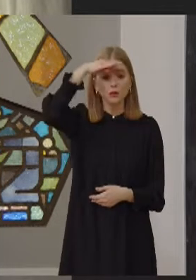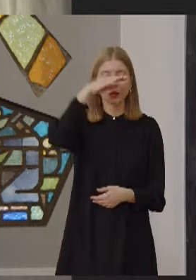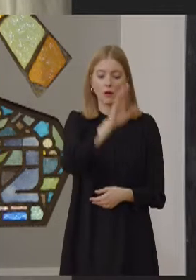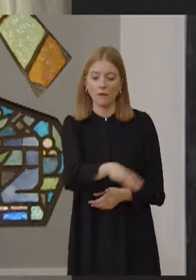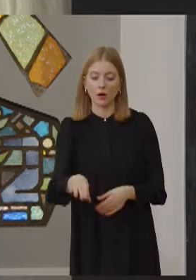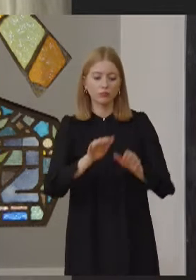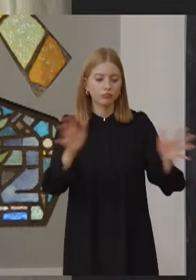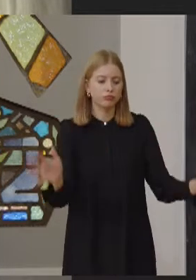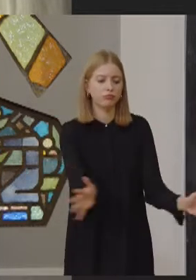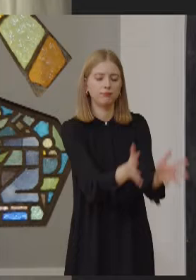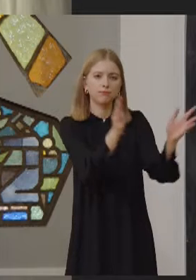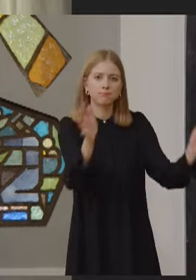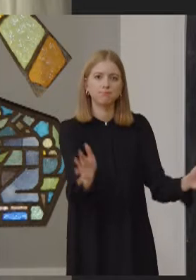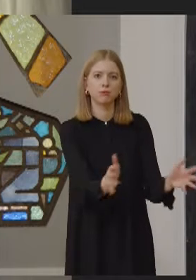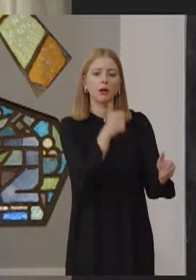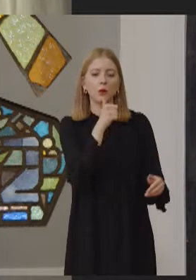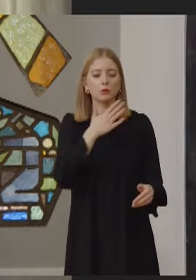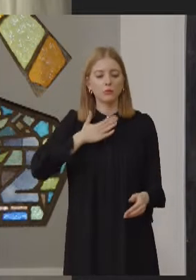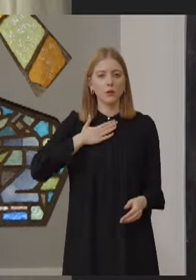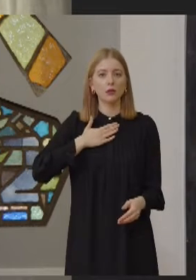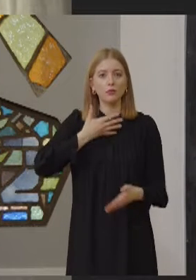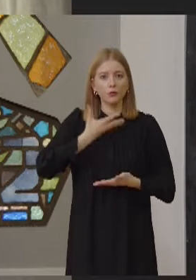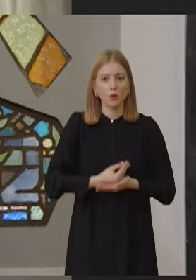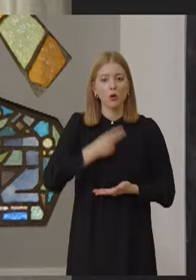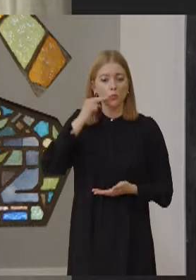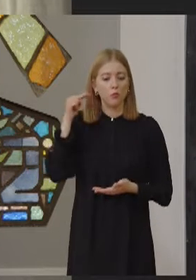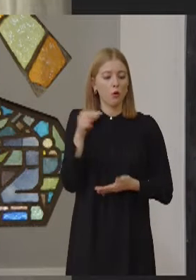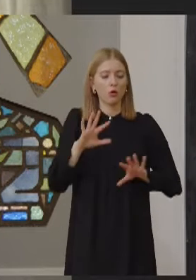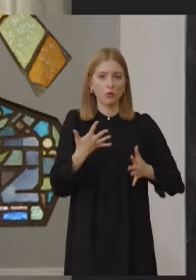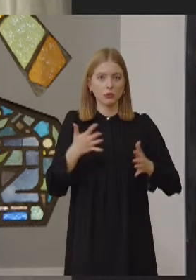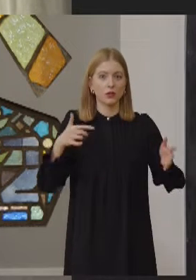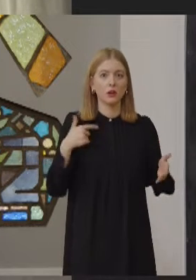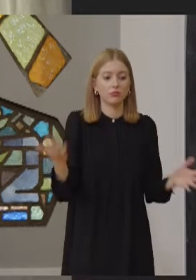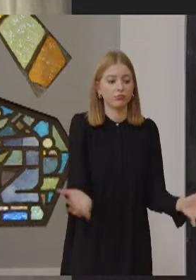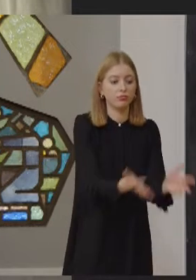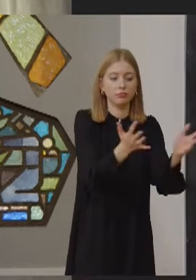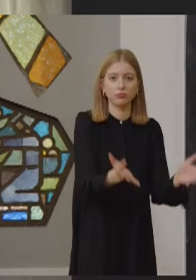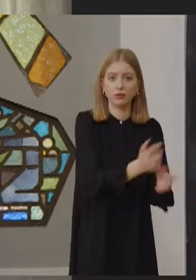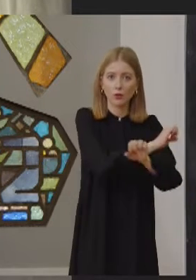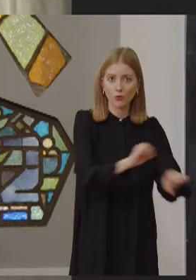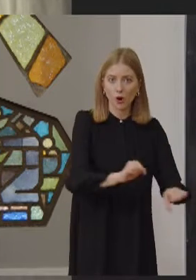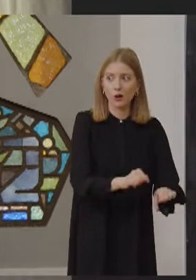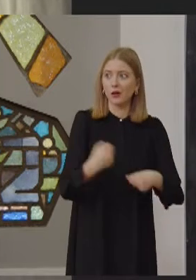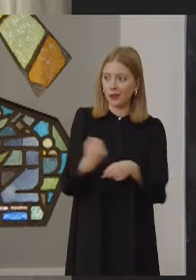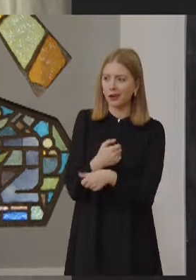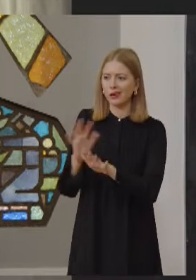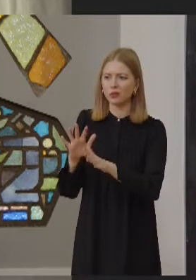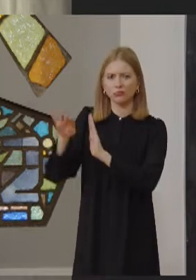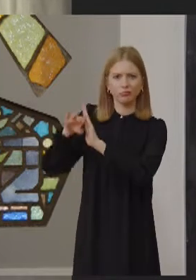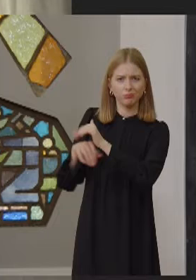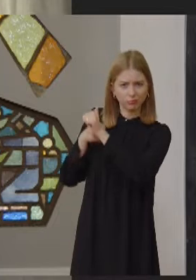Opponents of the convention say that the convention will hinder parents and will prevent parents from educating